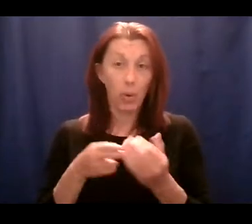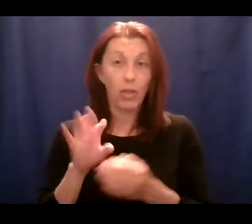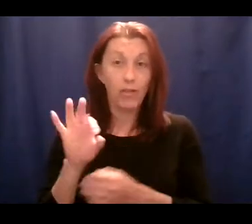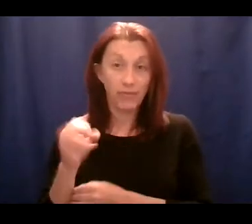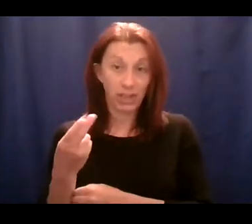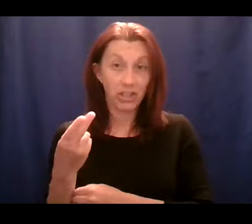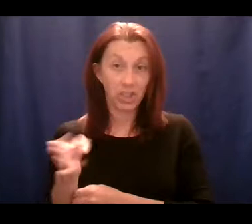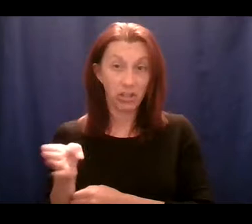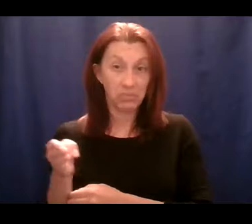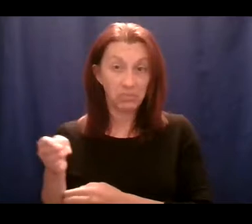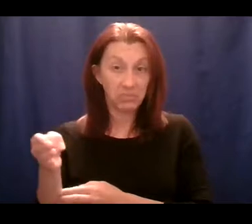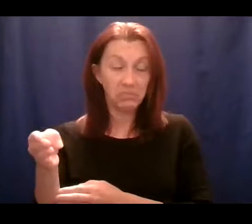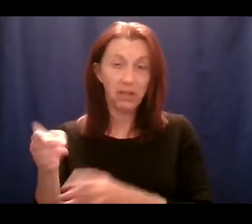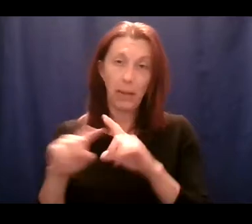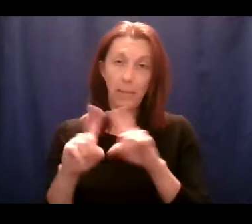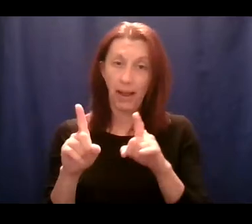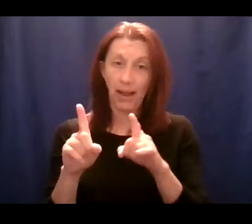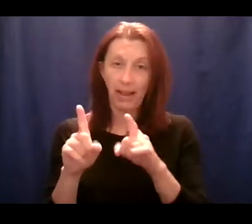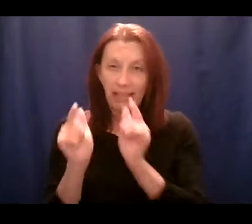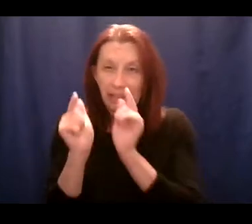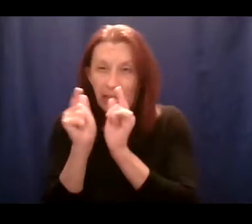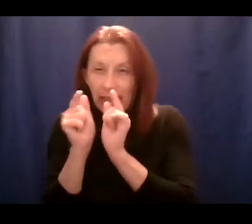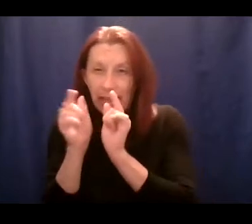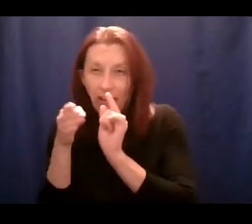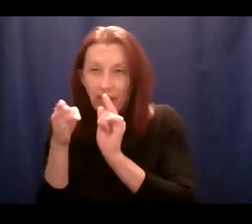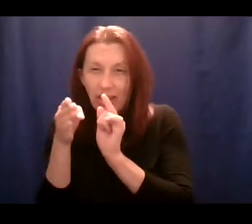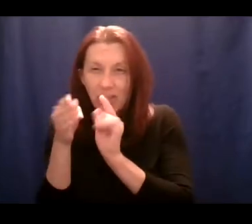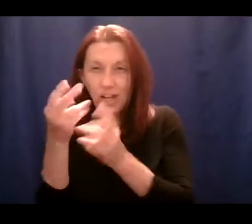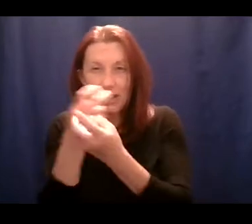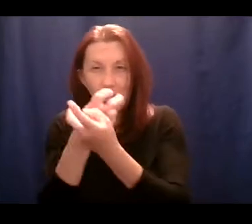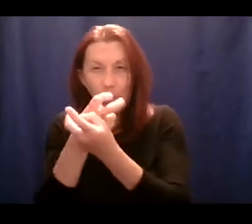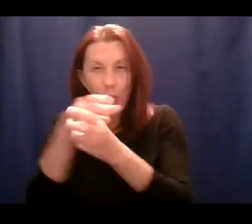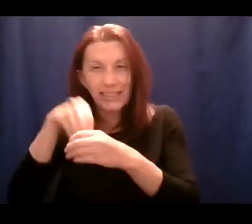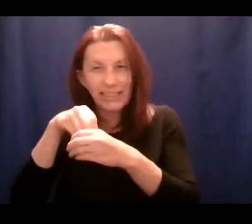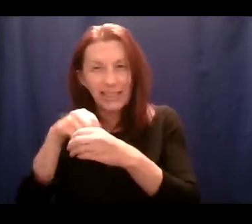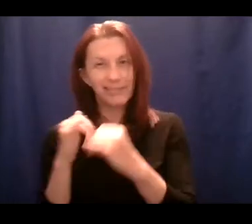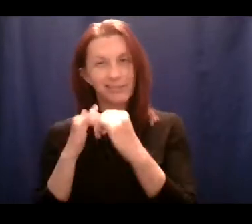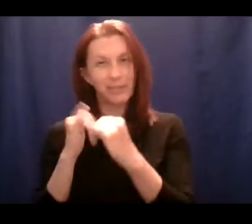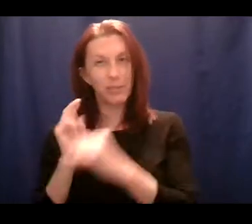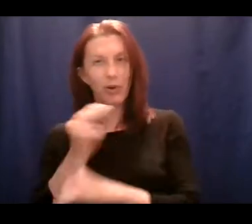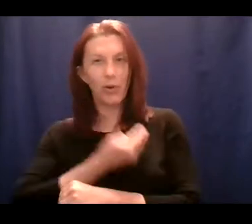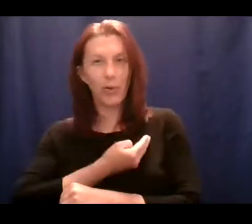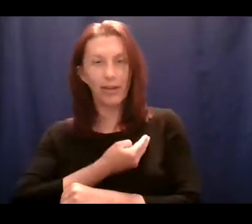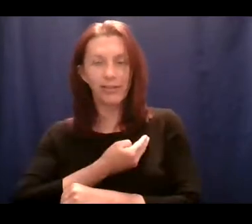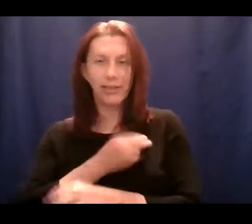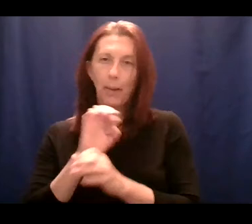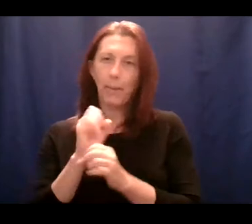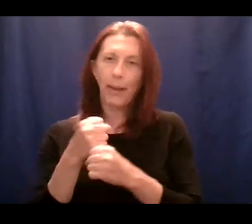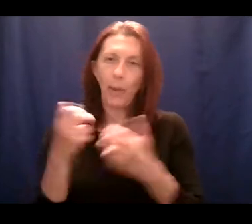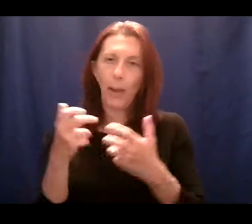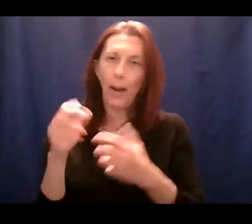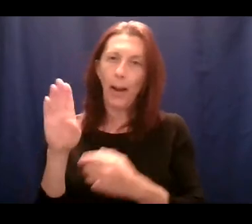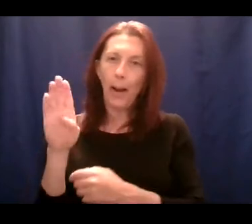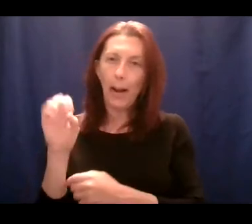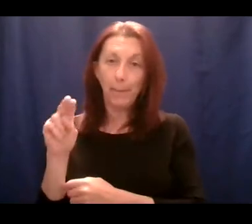the skeleton that you would find on these little fish down here are similar to us. They have a skeleton made of bones. So we can